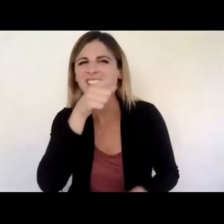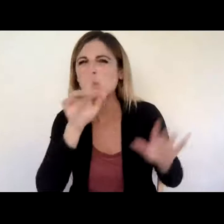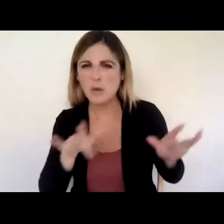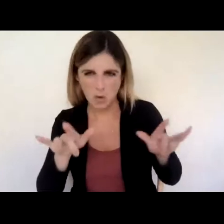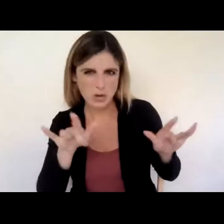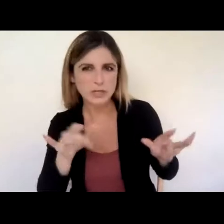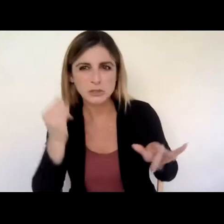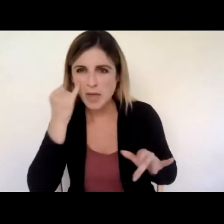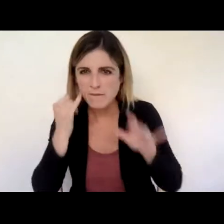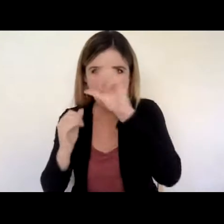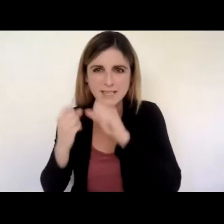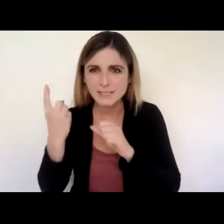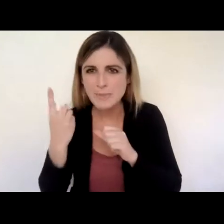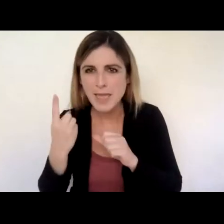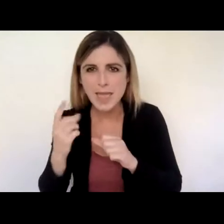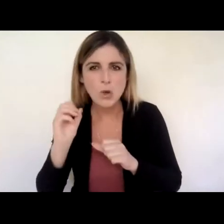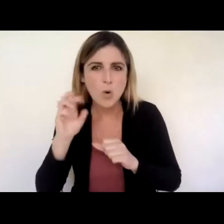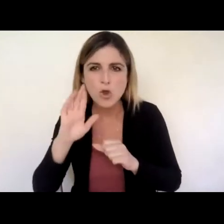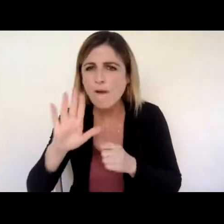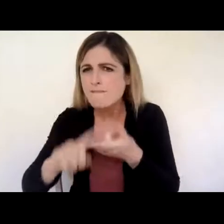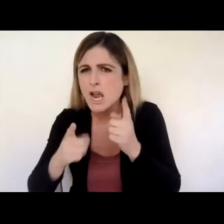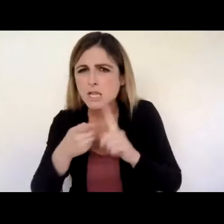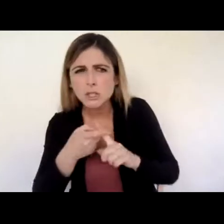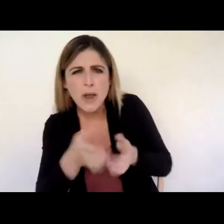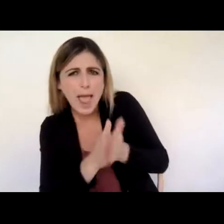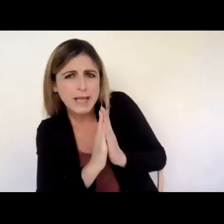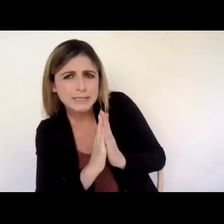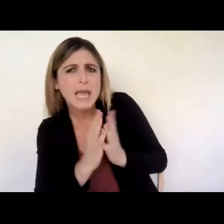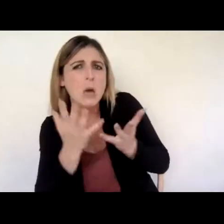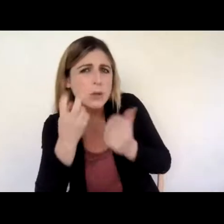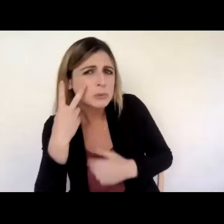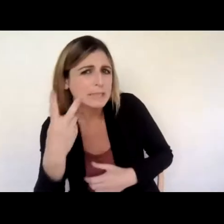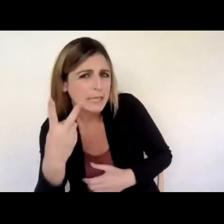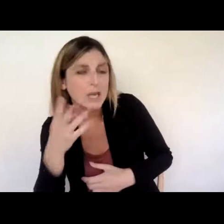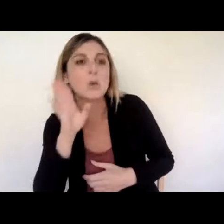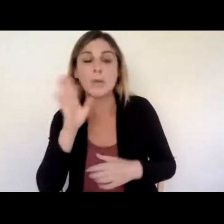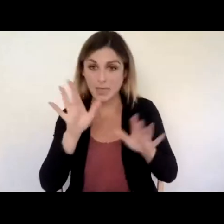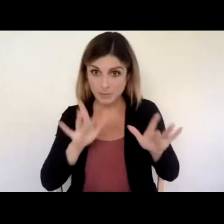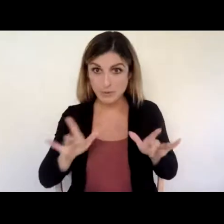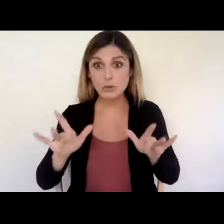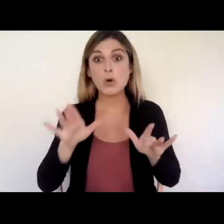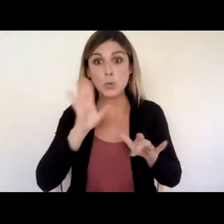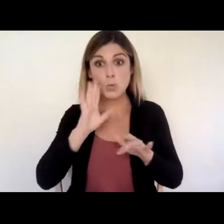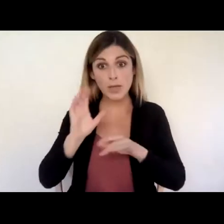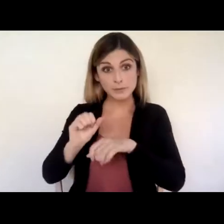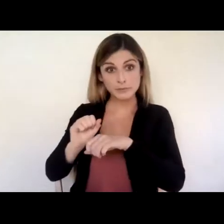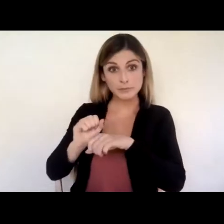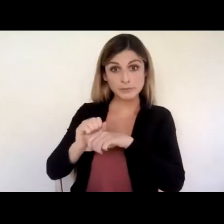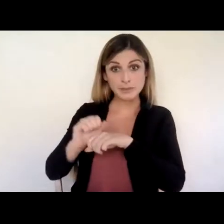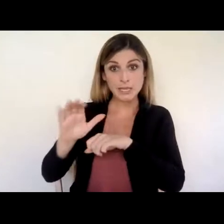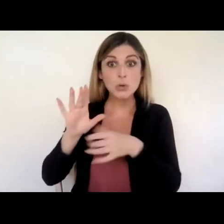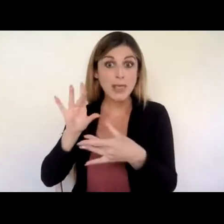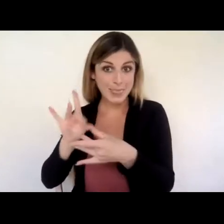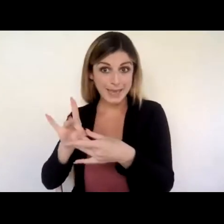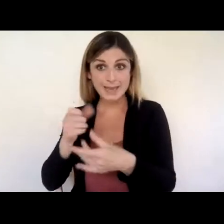So if your friends are asking you, or you want to make sure you can see this, yes, that there will it will be recorded, and you'll receive a notice in a day or two with the link to